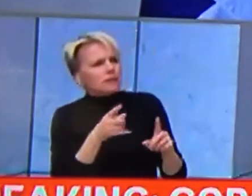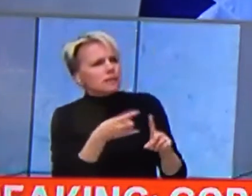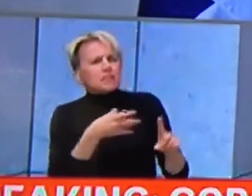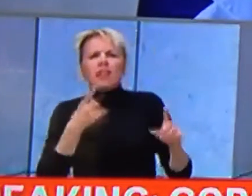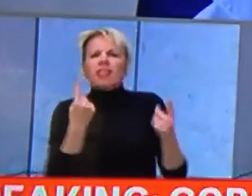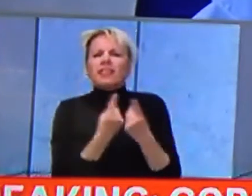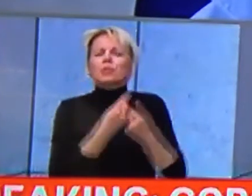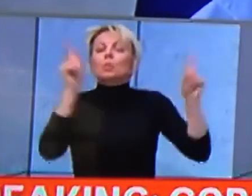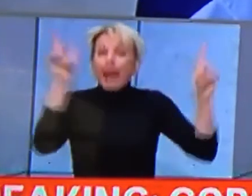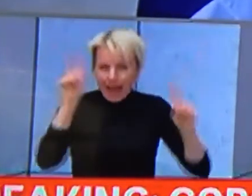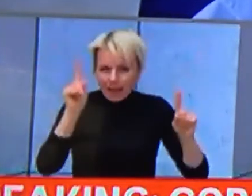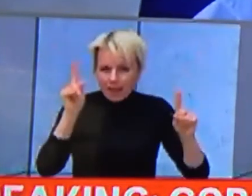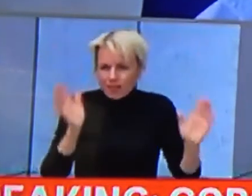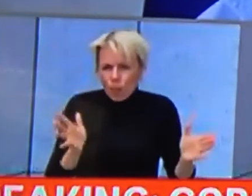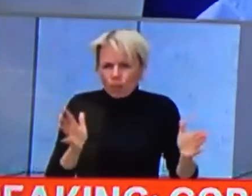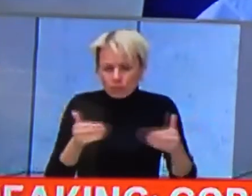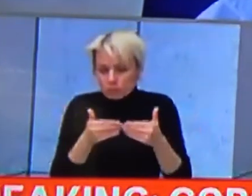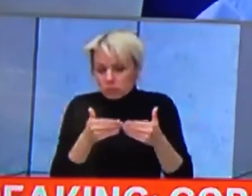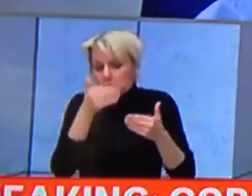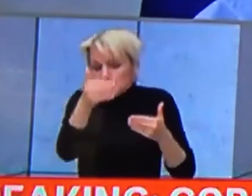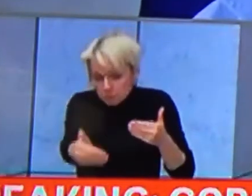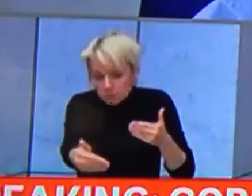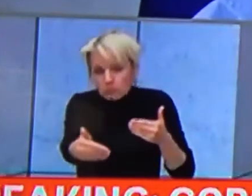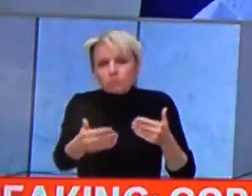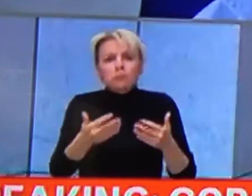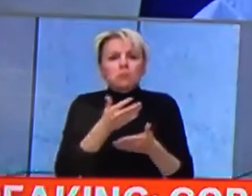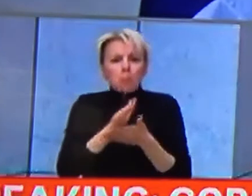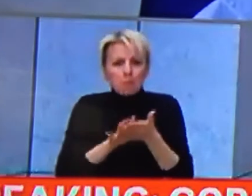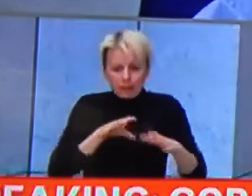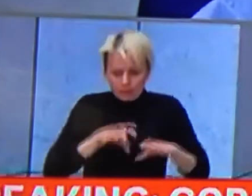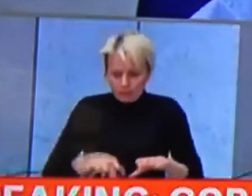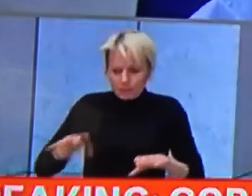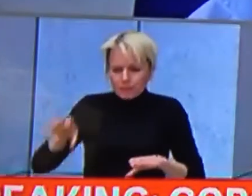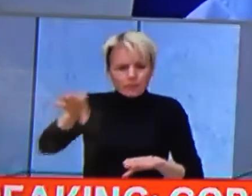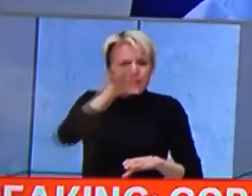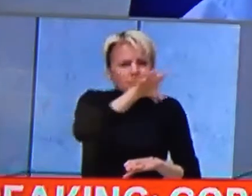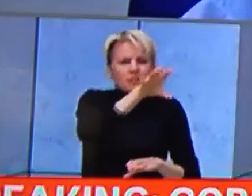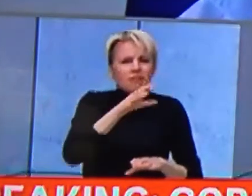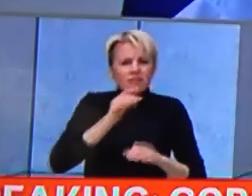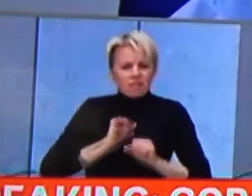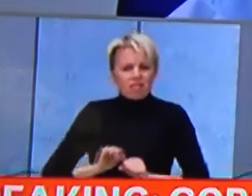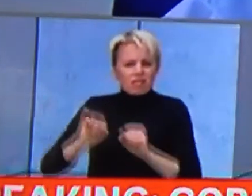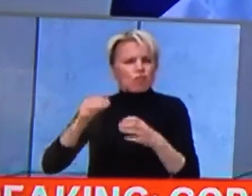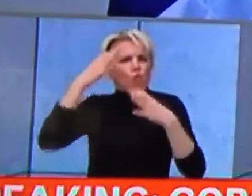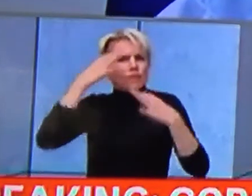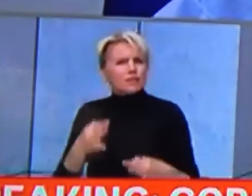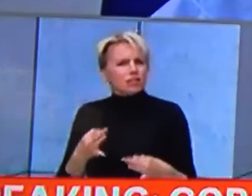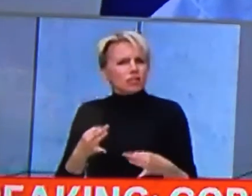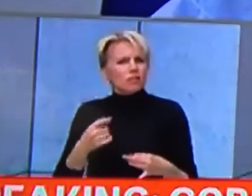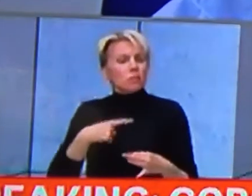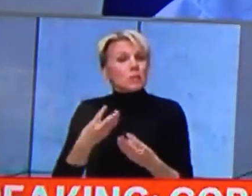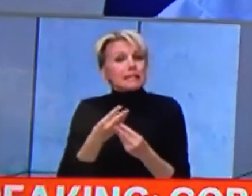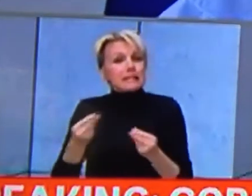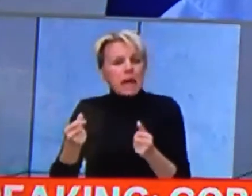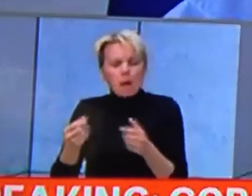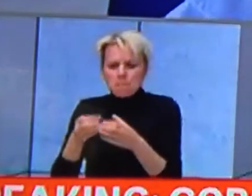would flag is going forward is that states and territories are getting in different phases of where the virus is at, and